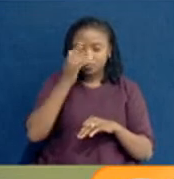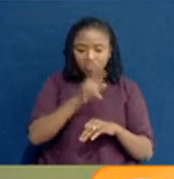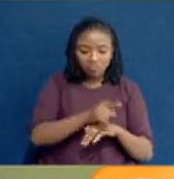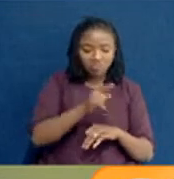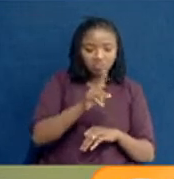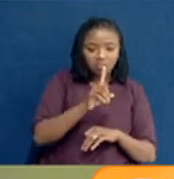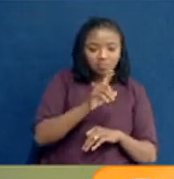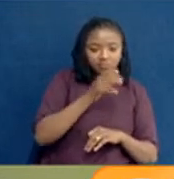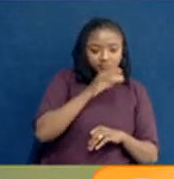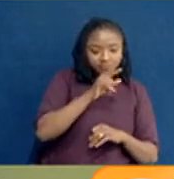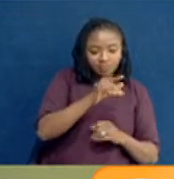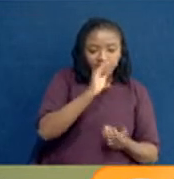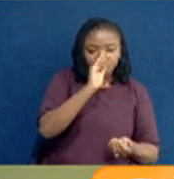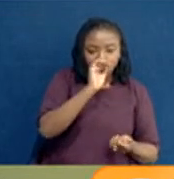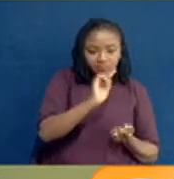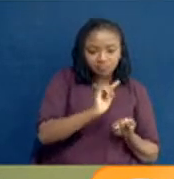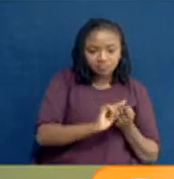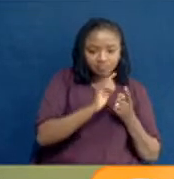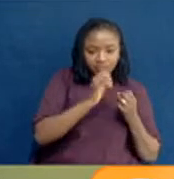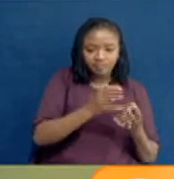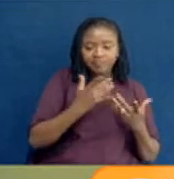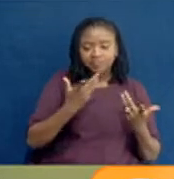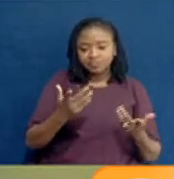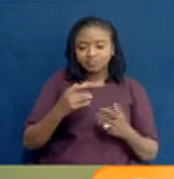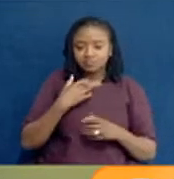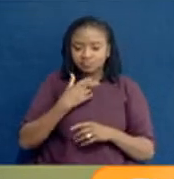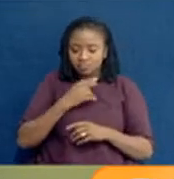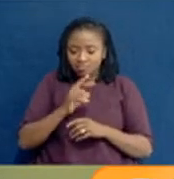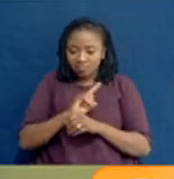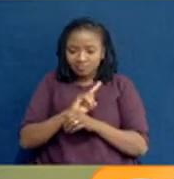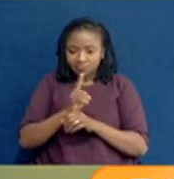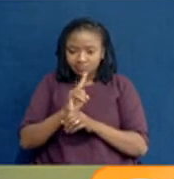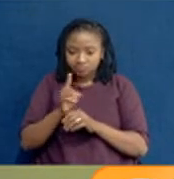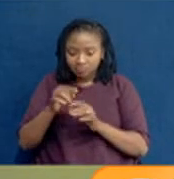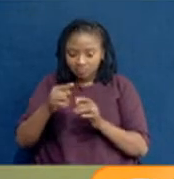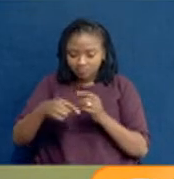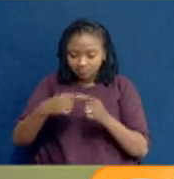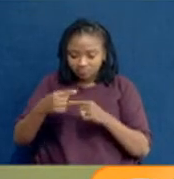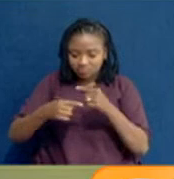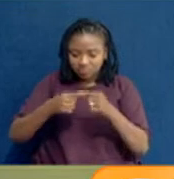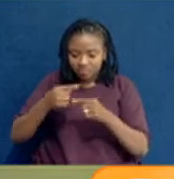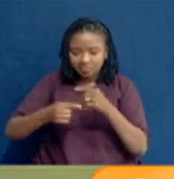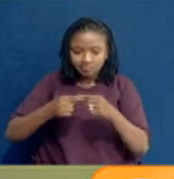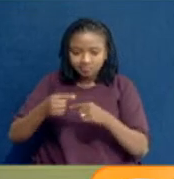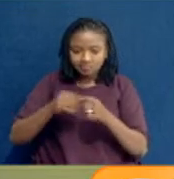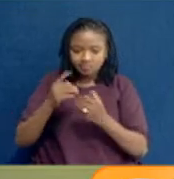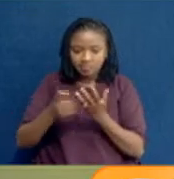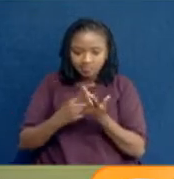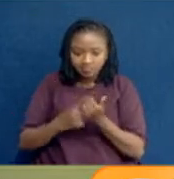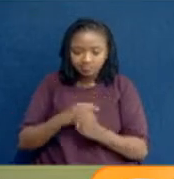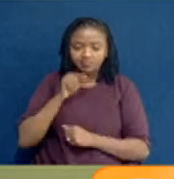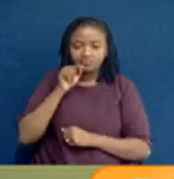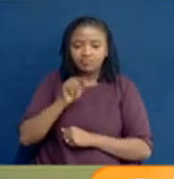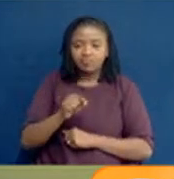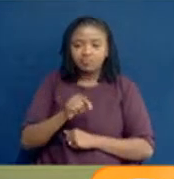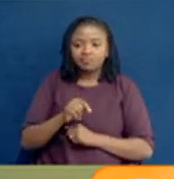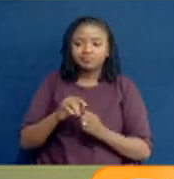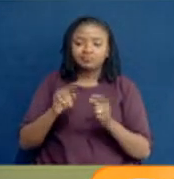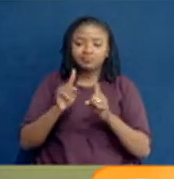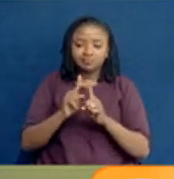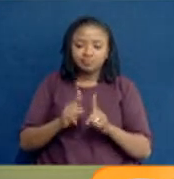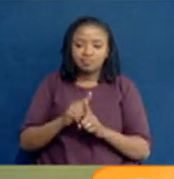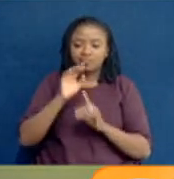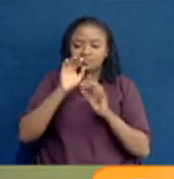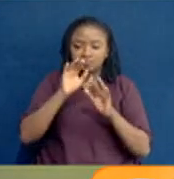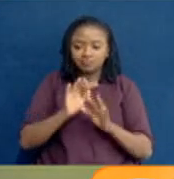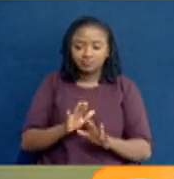water you have and when it's running out, or a smart meter to help you track water consumption within your business premise, or installation is